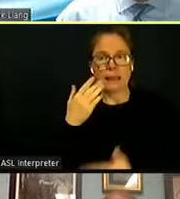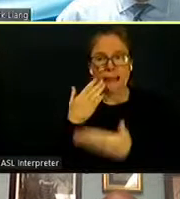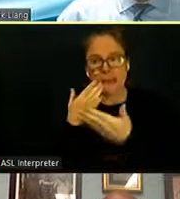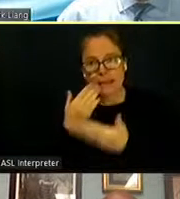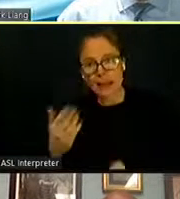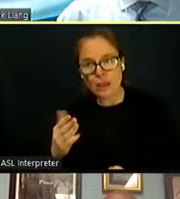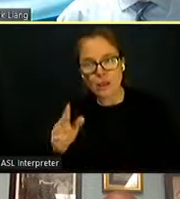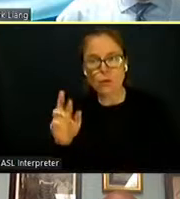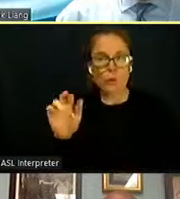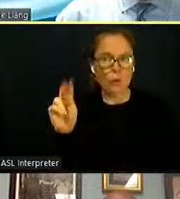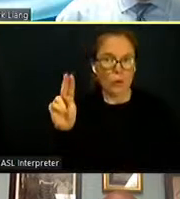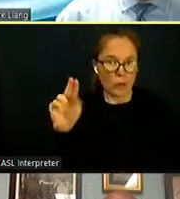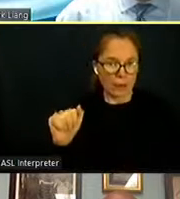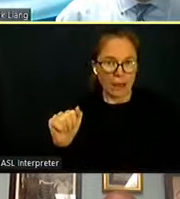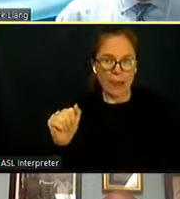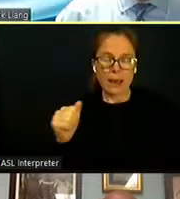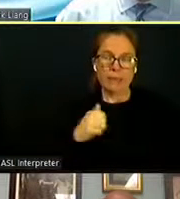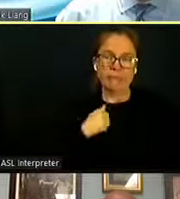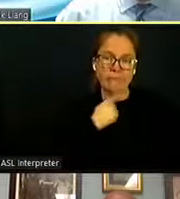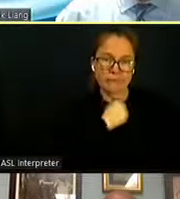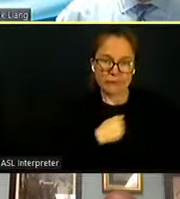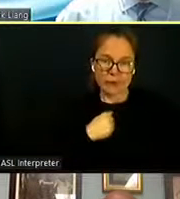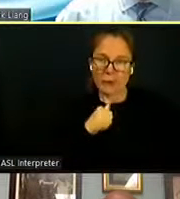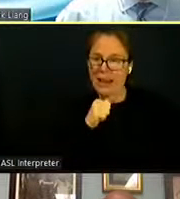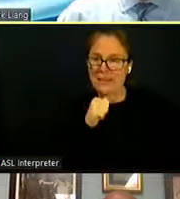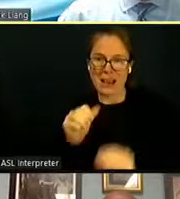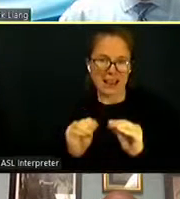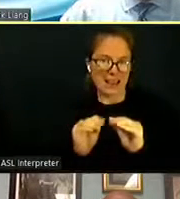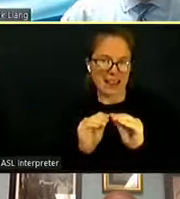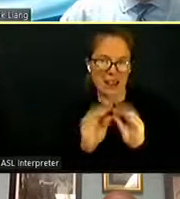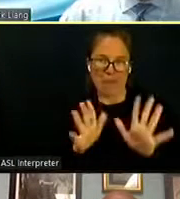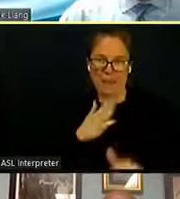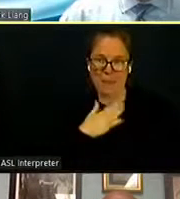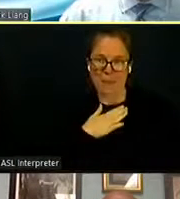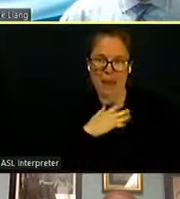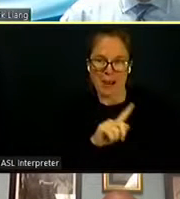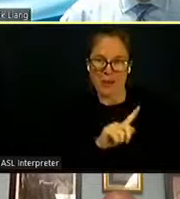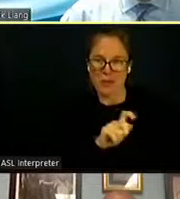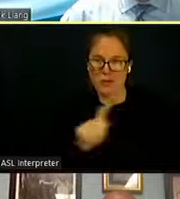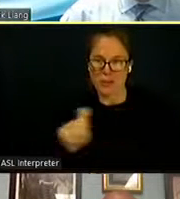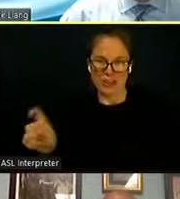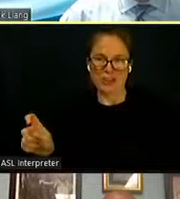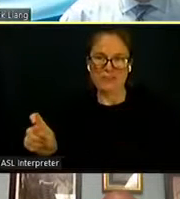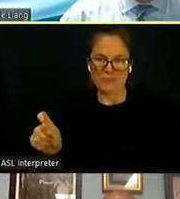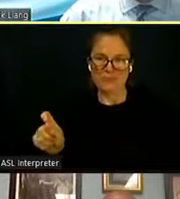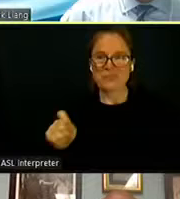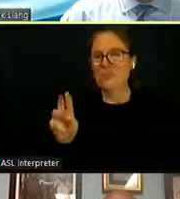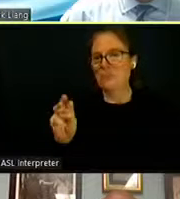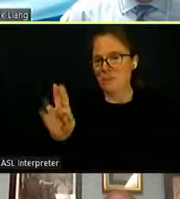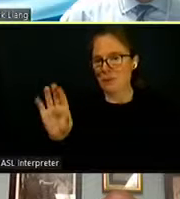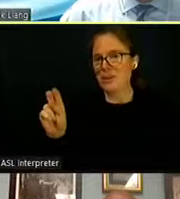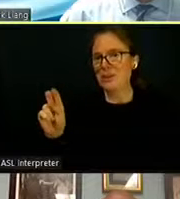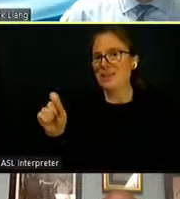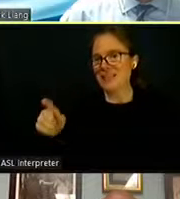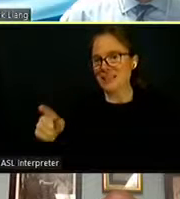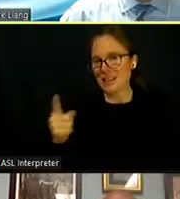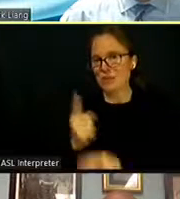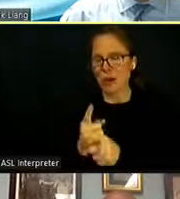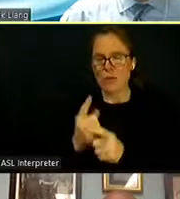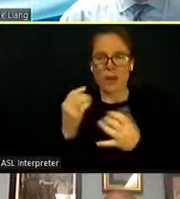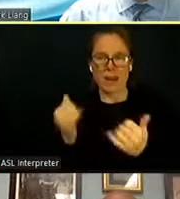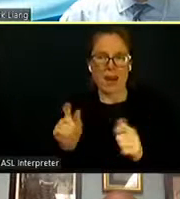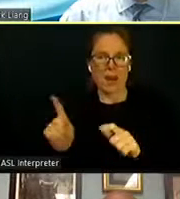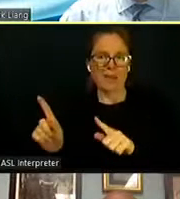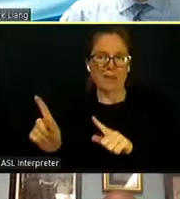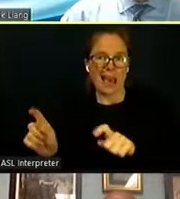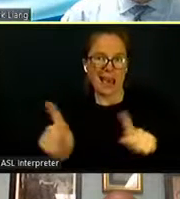And I apologize for not clarifying my question. Is actually right now, Marcus is right. I am soliciting any